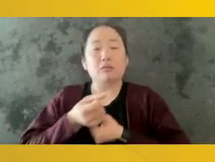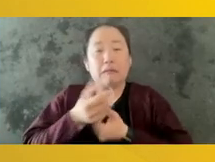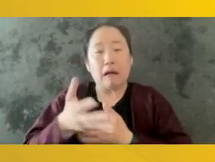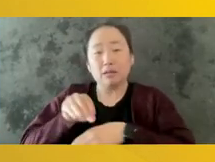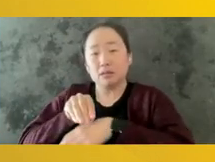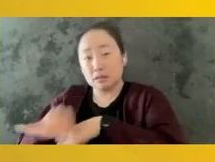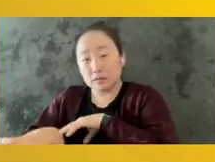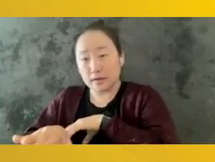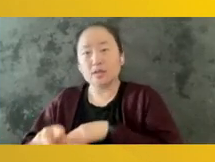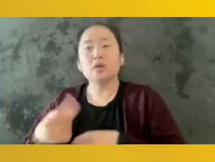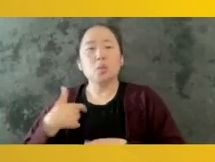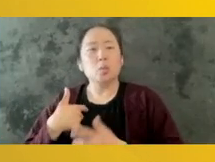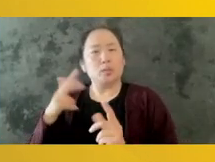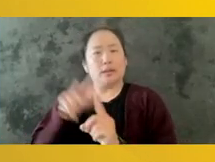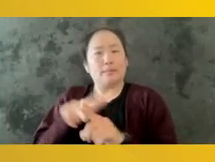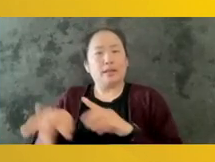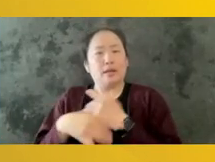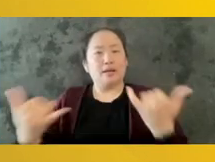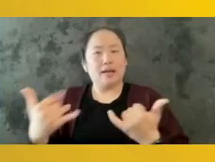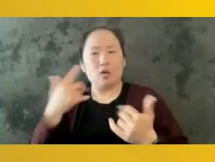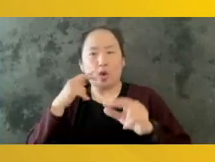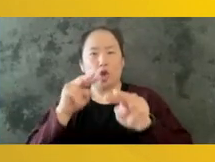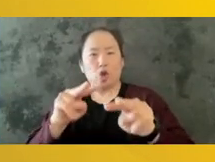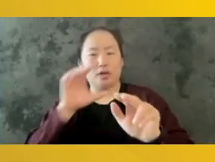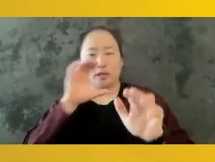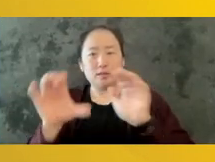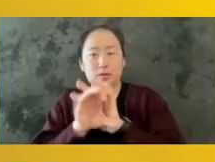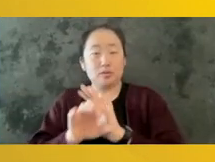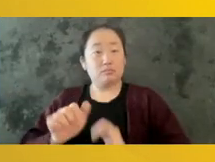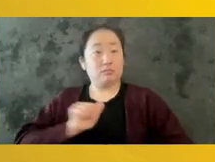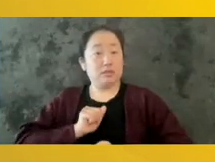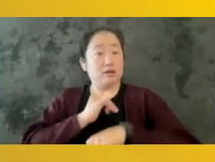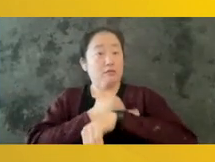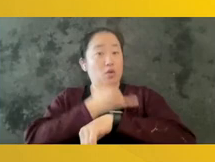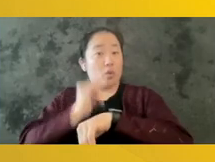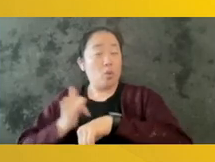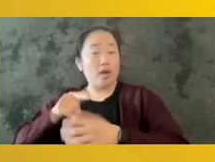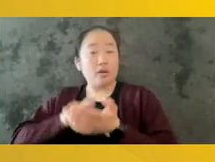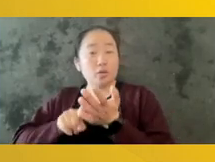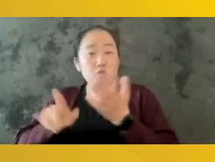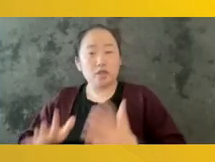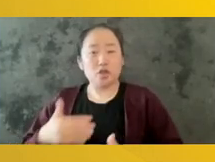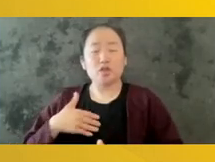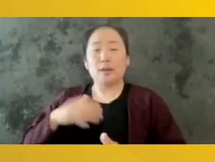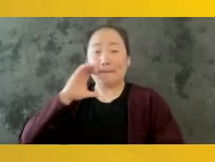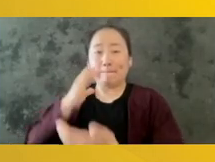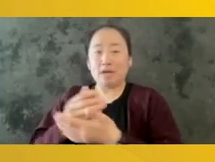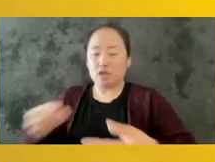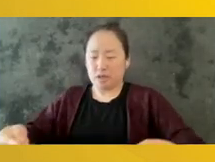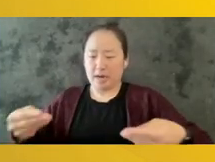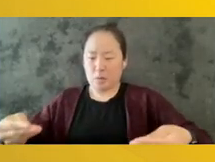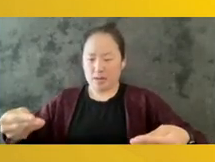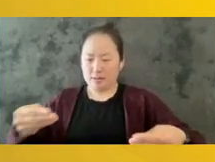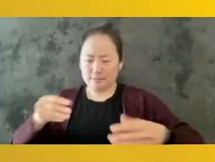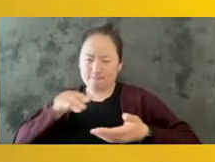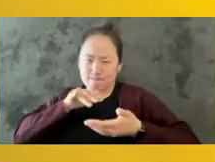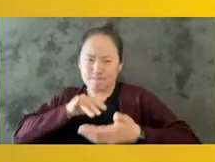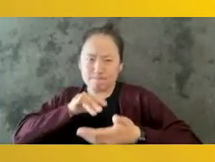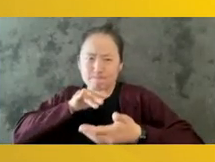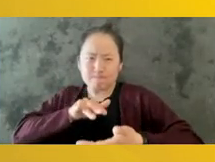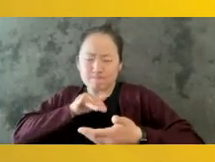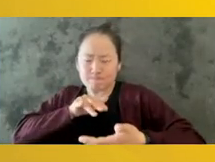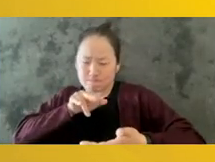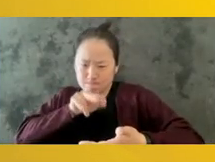concepts in studying these images. As a whale researcher, I often study images like these to determine what species it